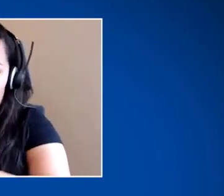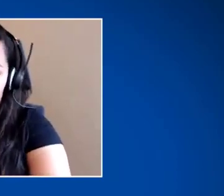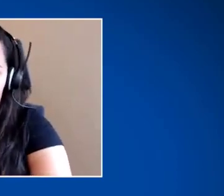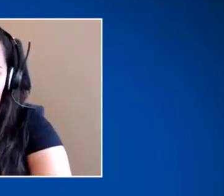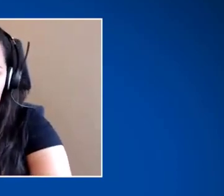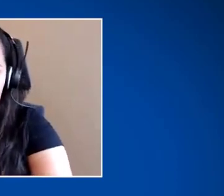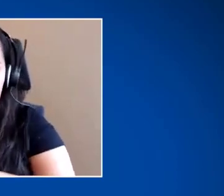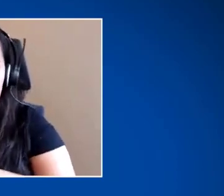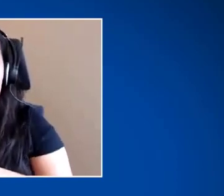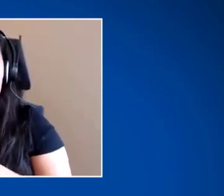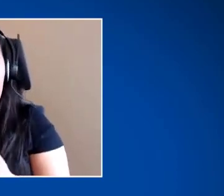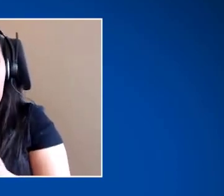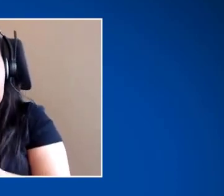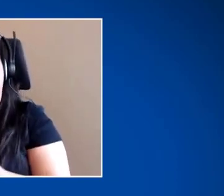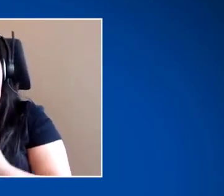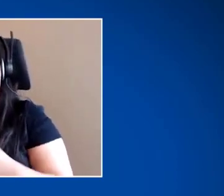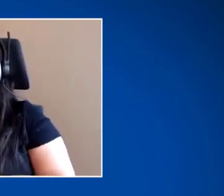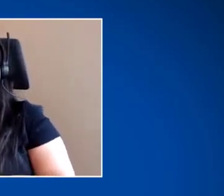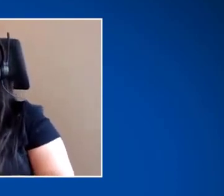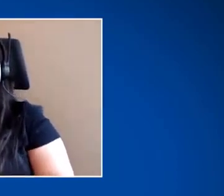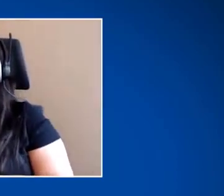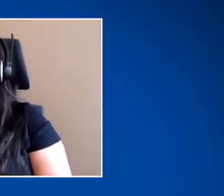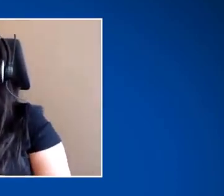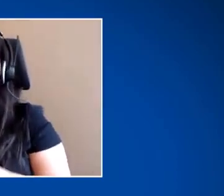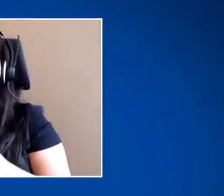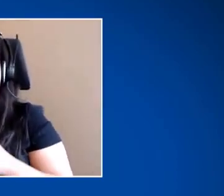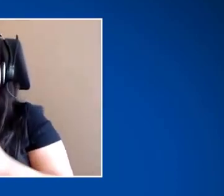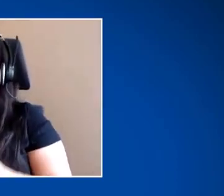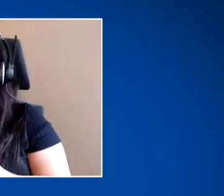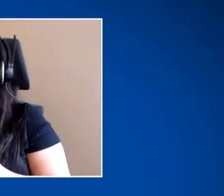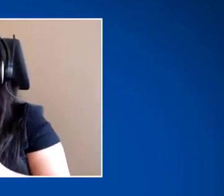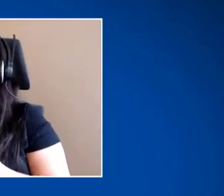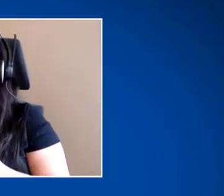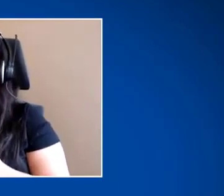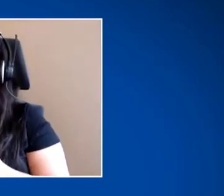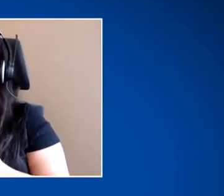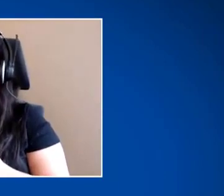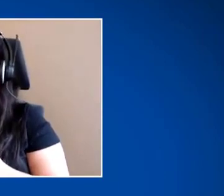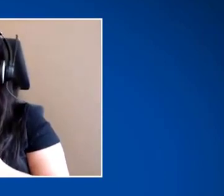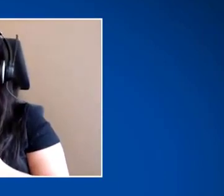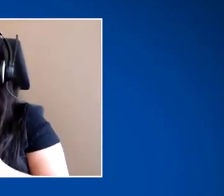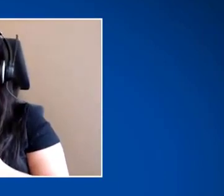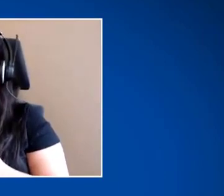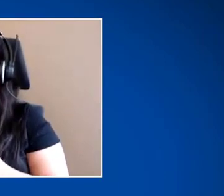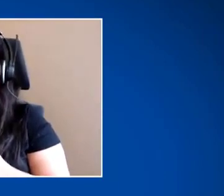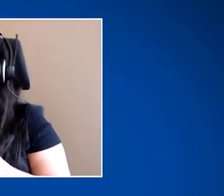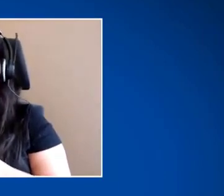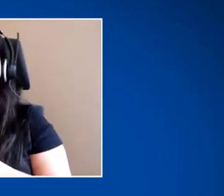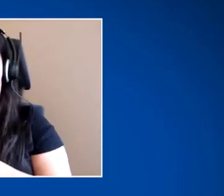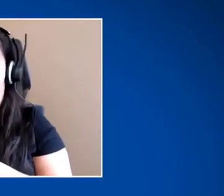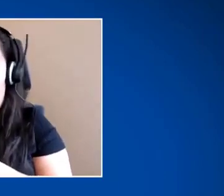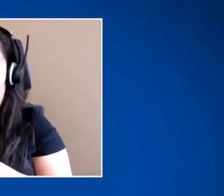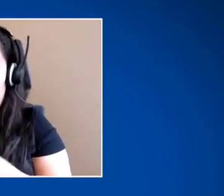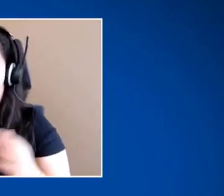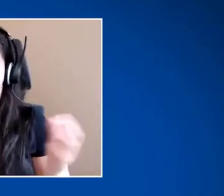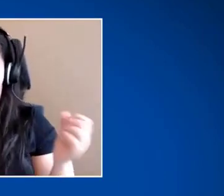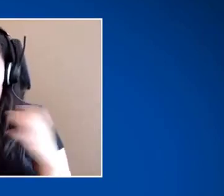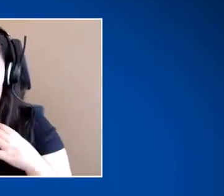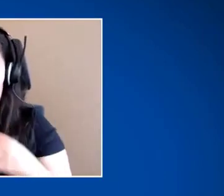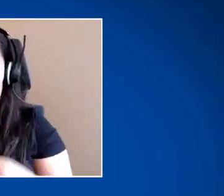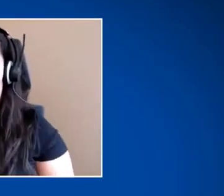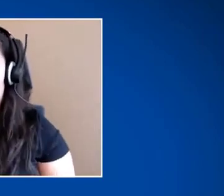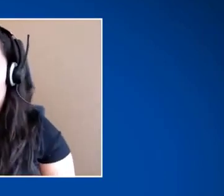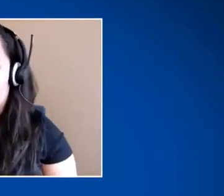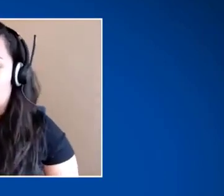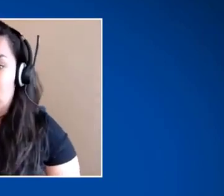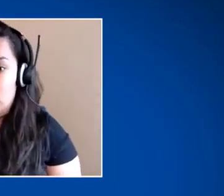the implementation will be effective as of for applications coming in January 25th,